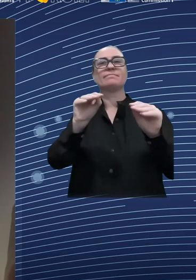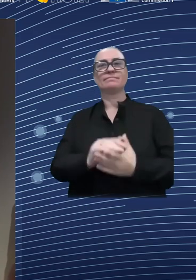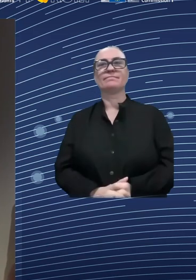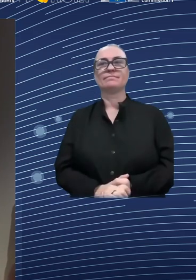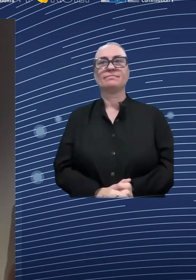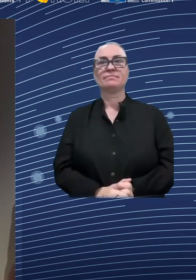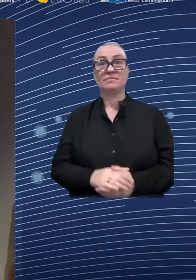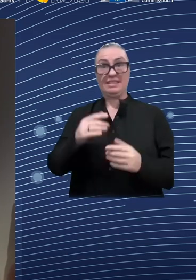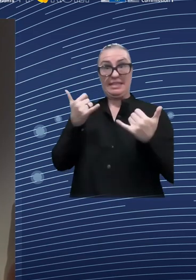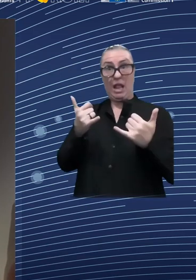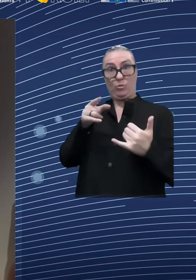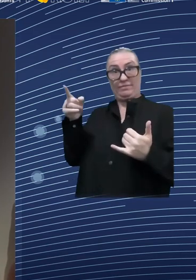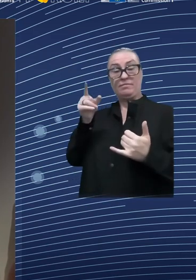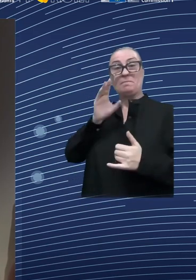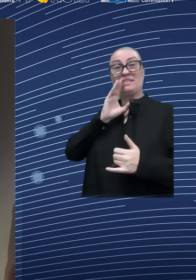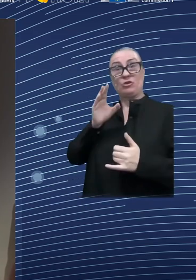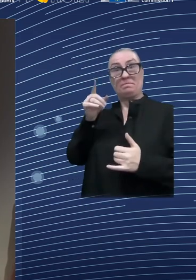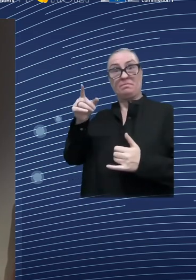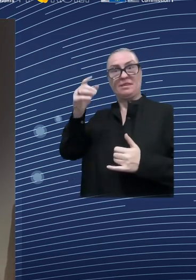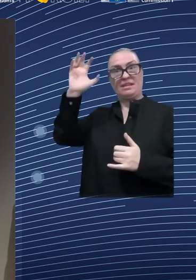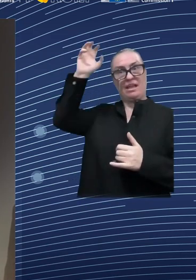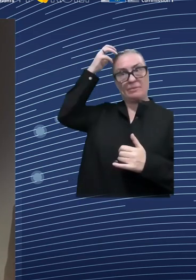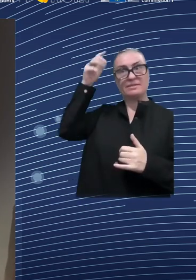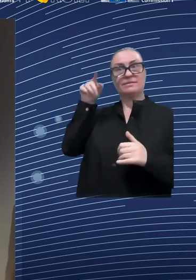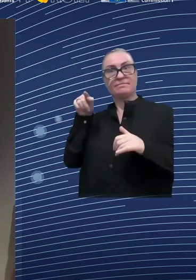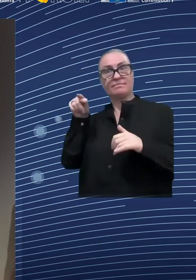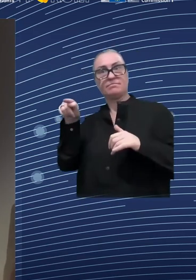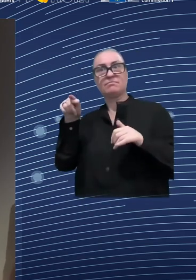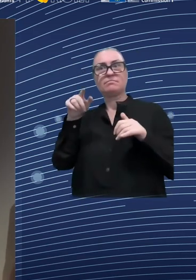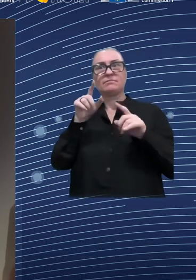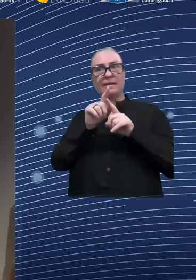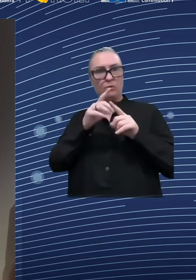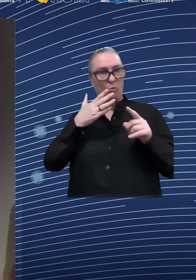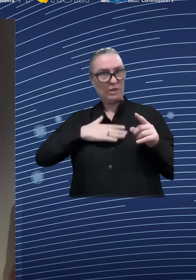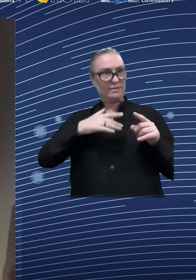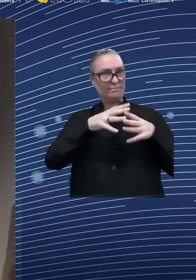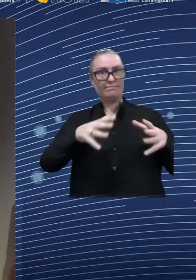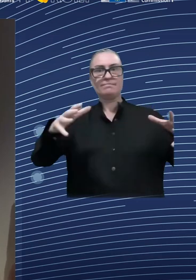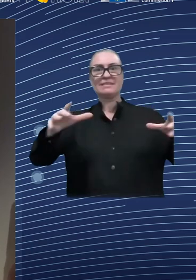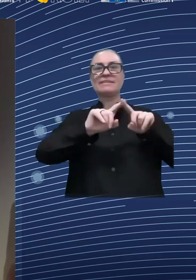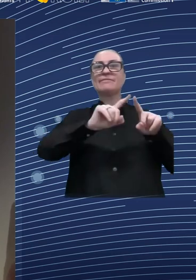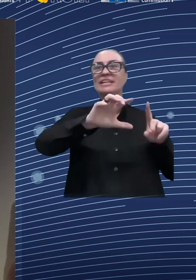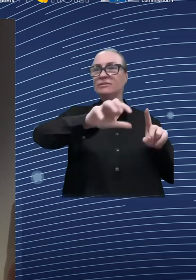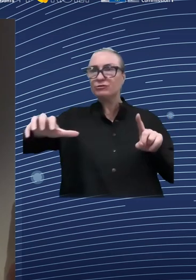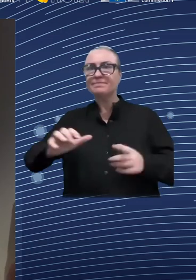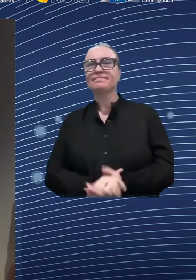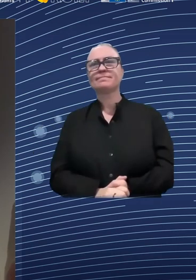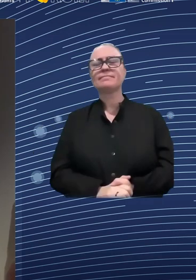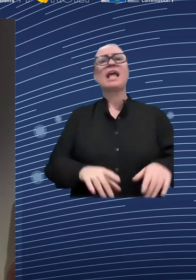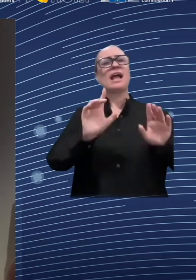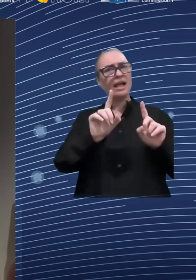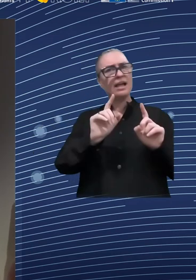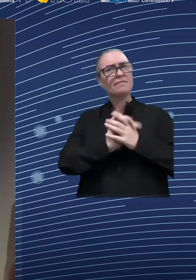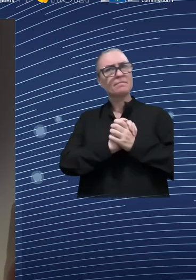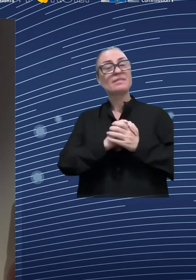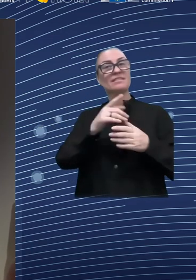about collaboration, and of course the Pact for Skills is all about that. From your perspective, maybe could you explain how